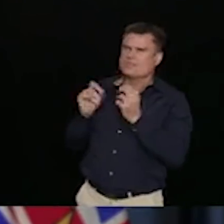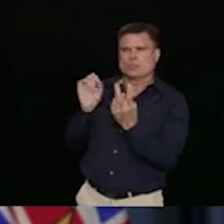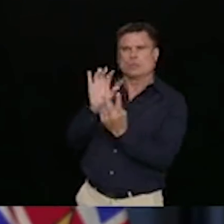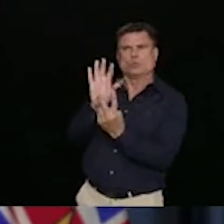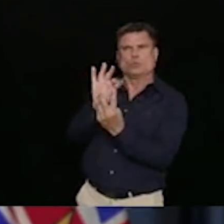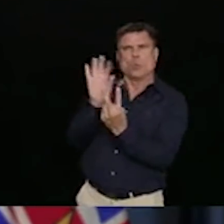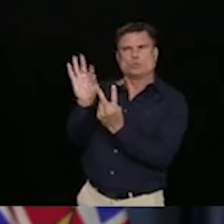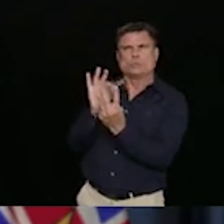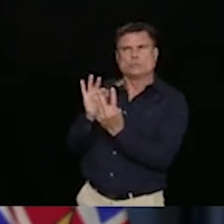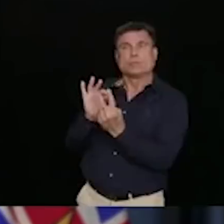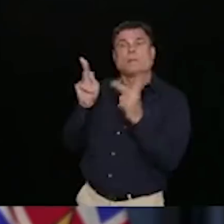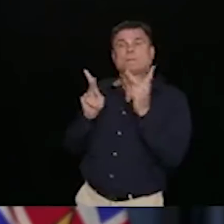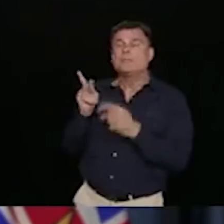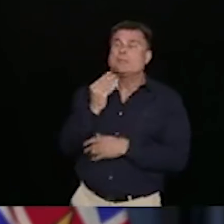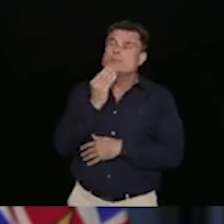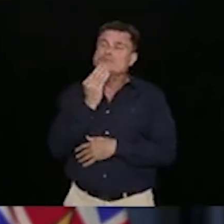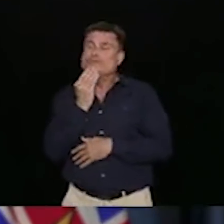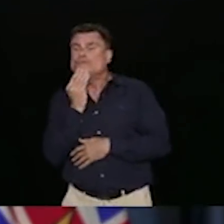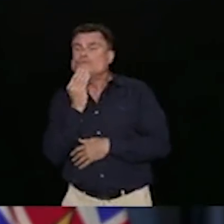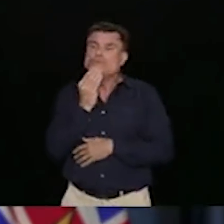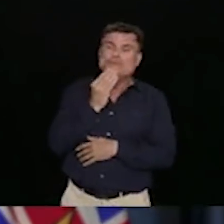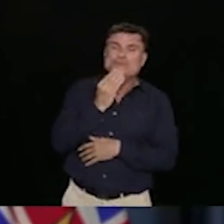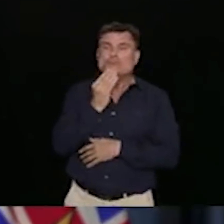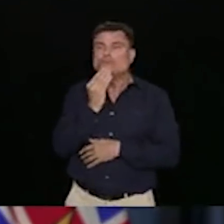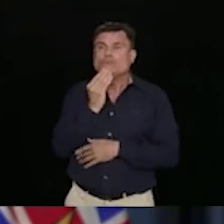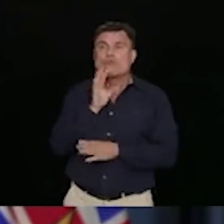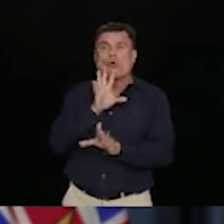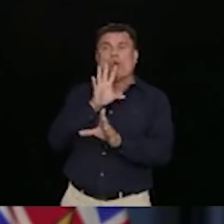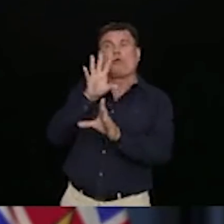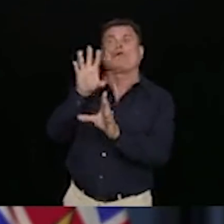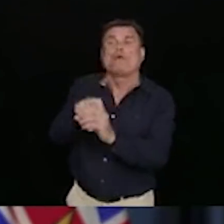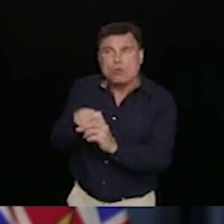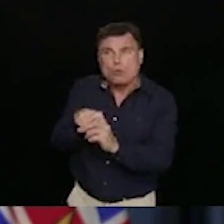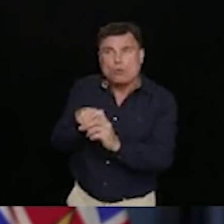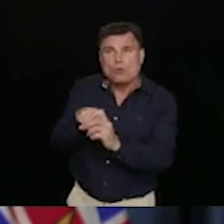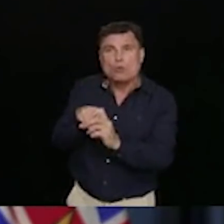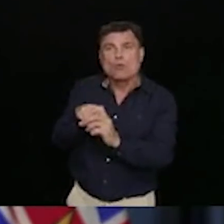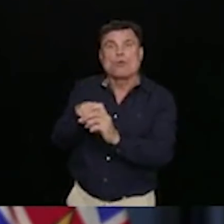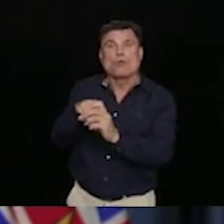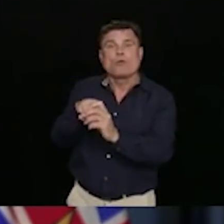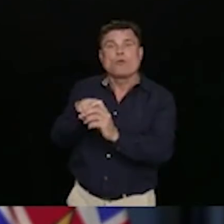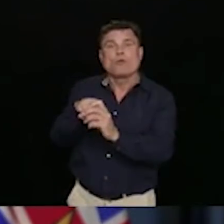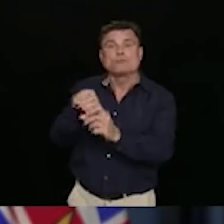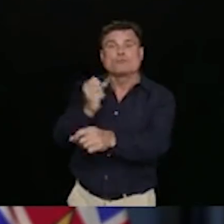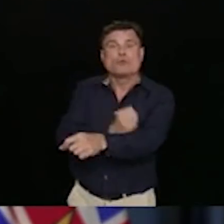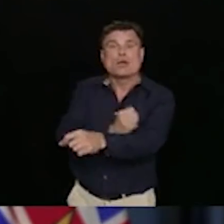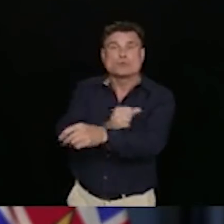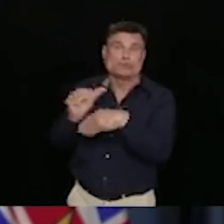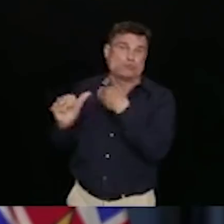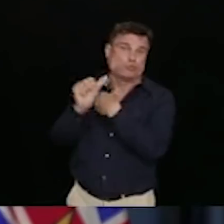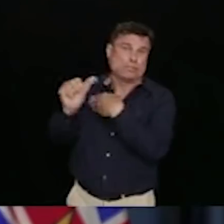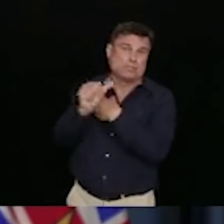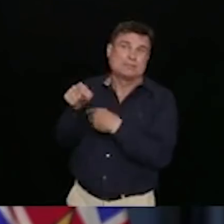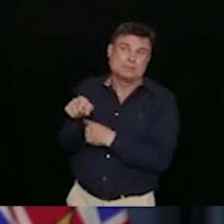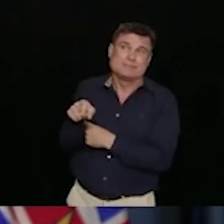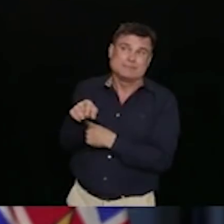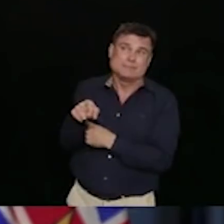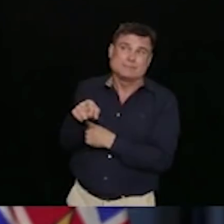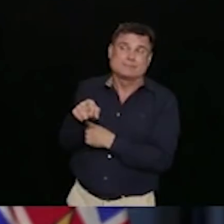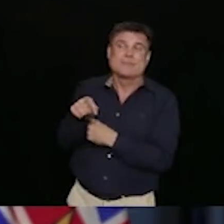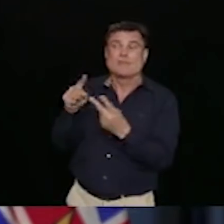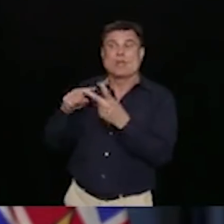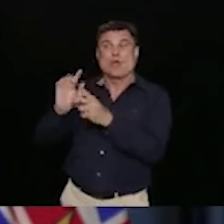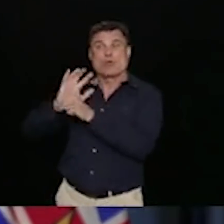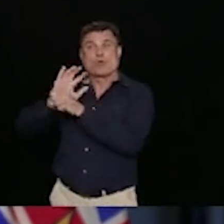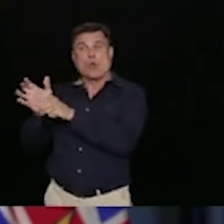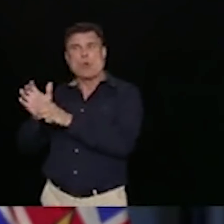who are choosing to put themselves at risk of transmission from COVID-19. And when we look at the money that's been put in and supports and effort poured